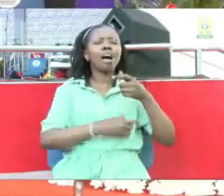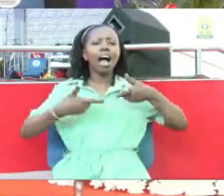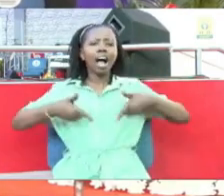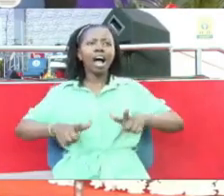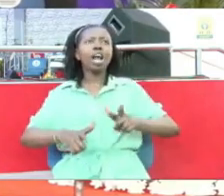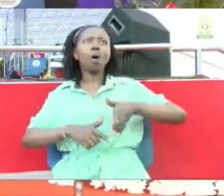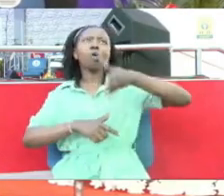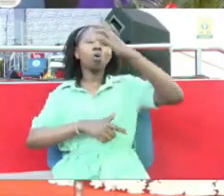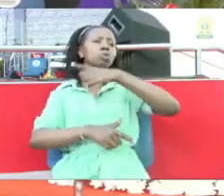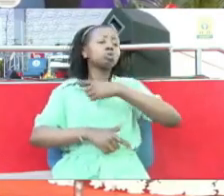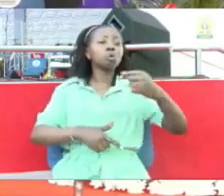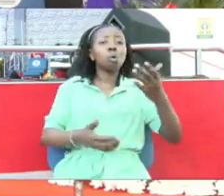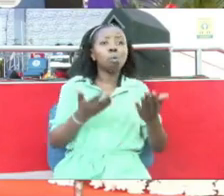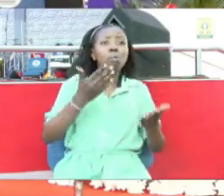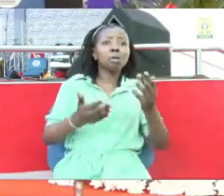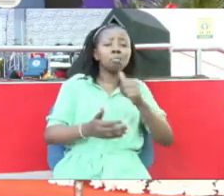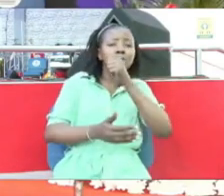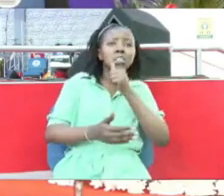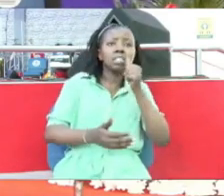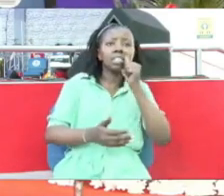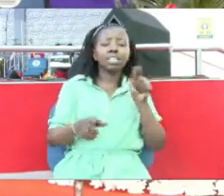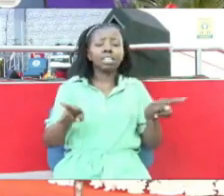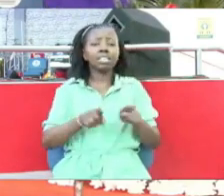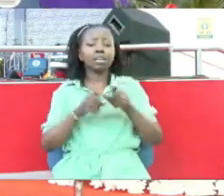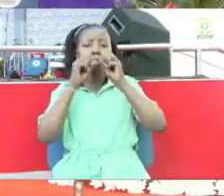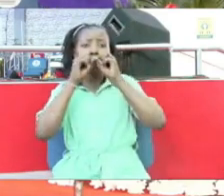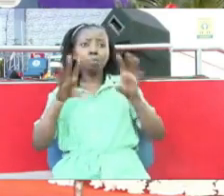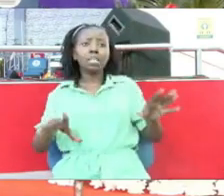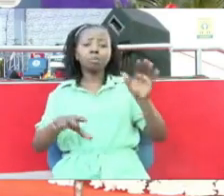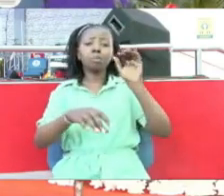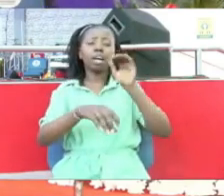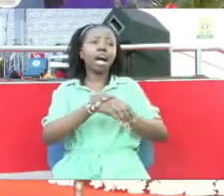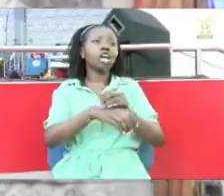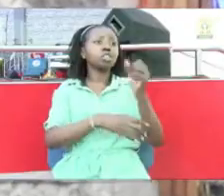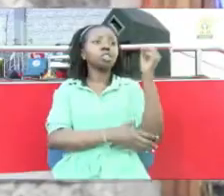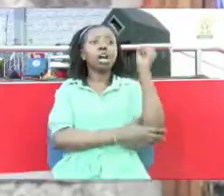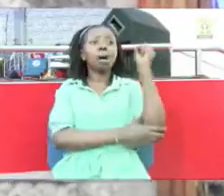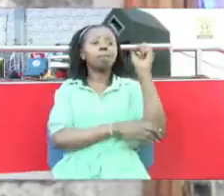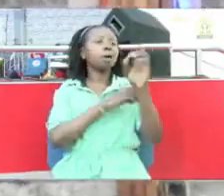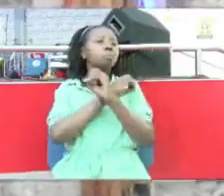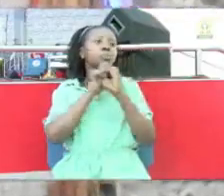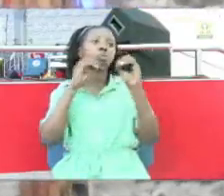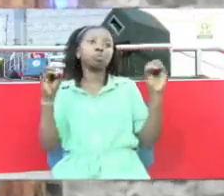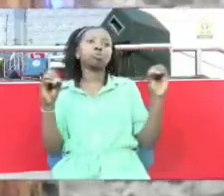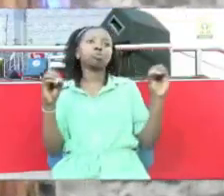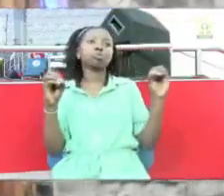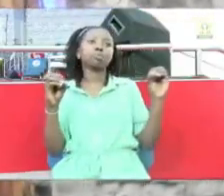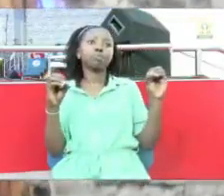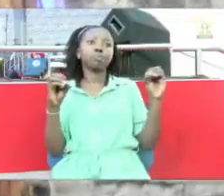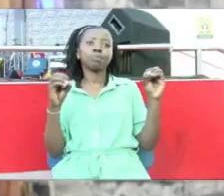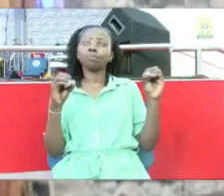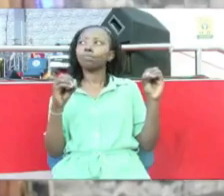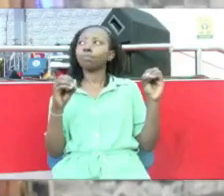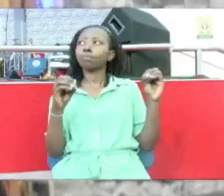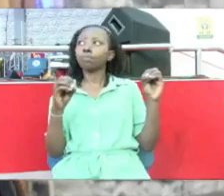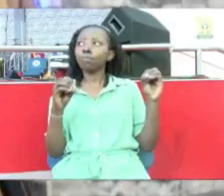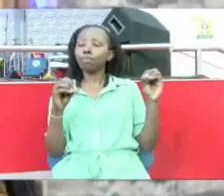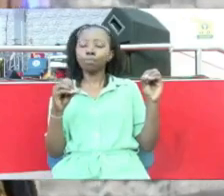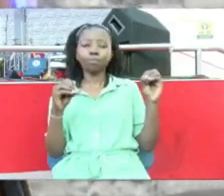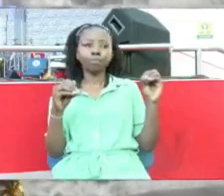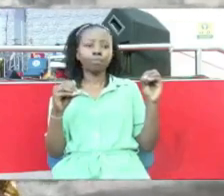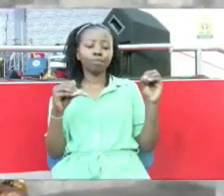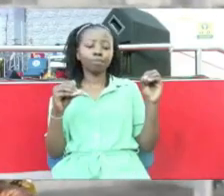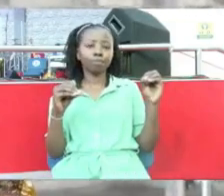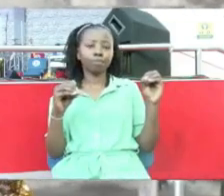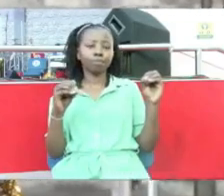those blessings would not have accompanied him. Wakati mwingine nafikiria ya kwamba kama Abrahamu hangeweza kudumu mahali pale na amtengenezee mlo